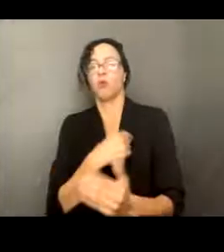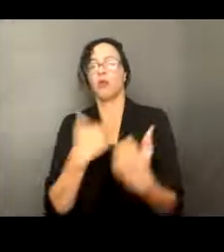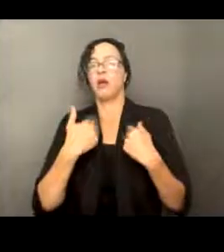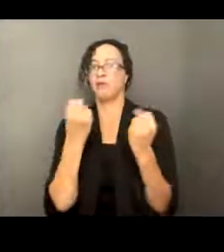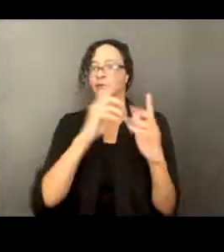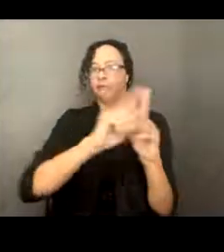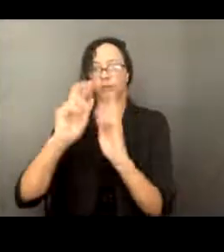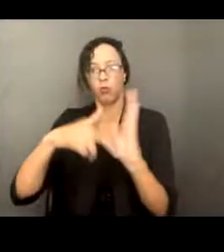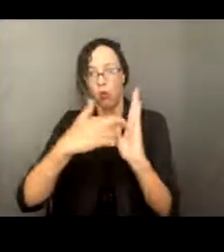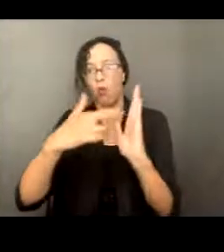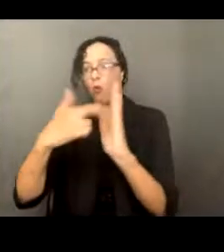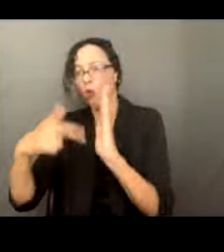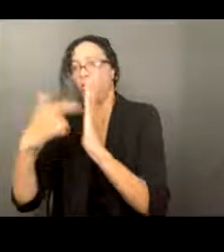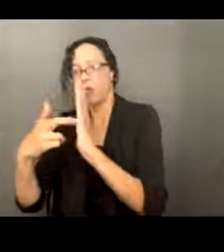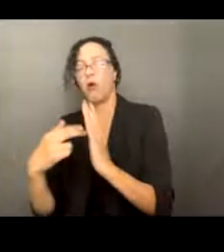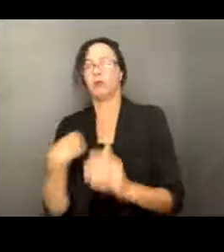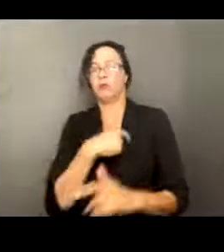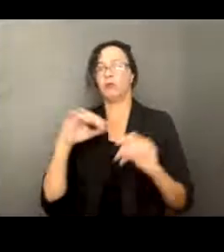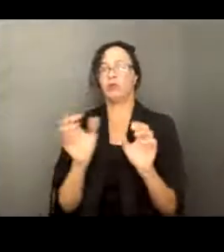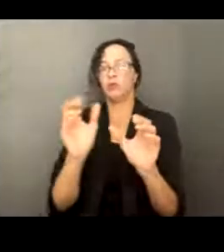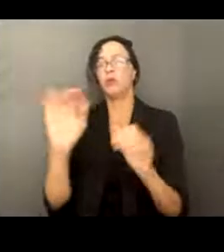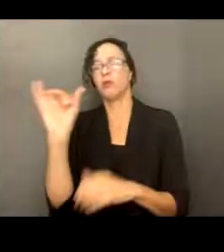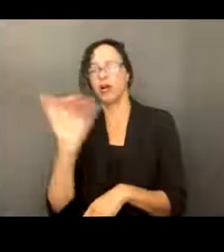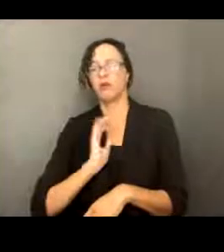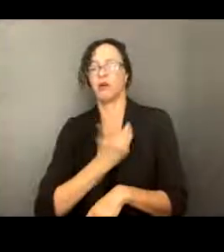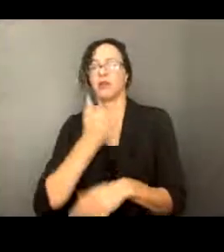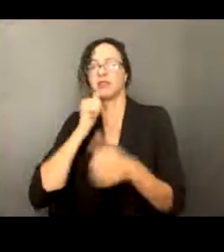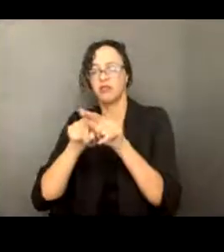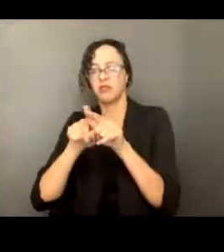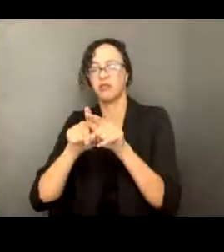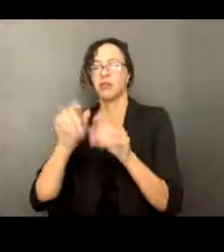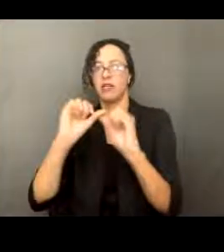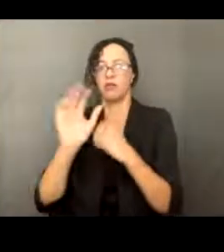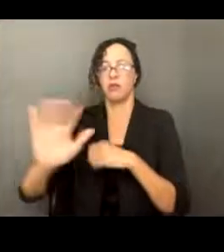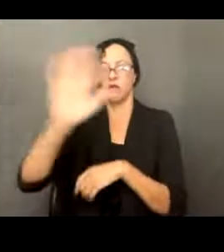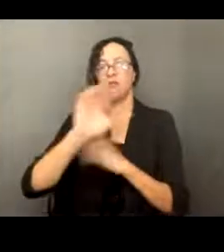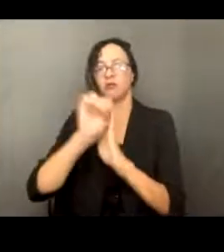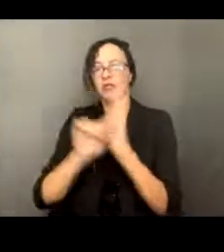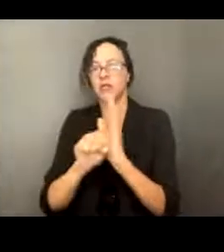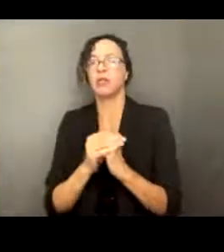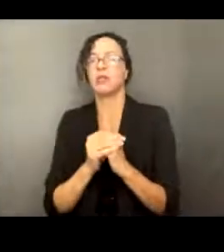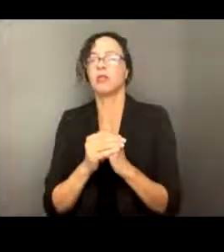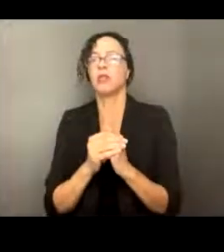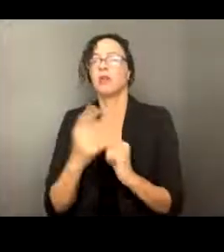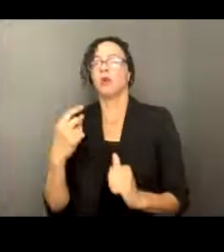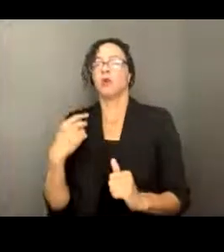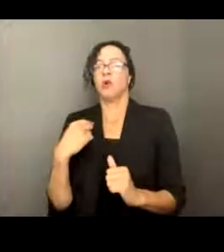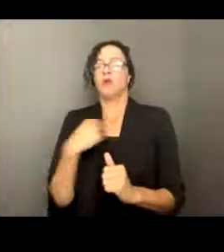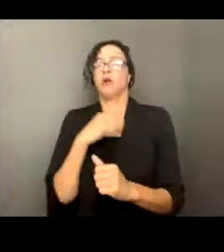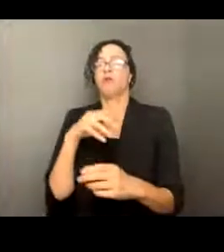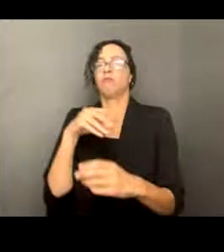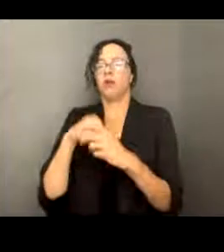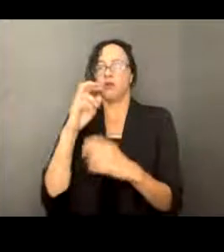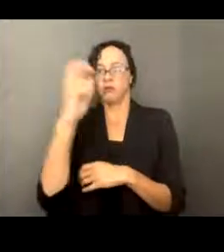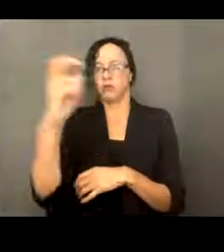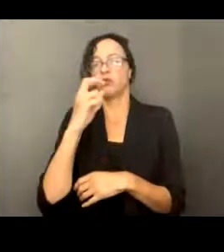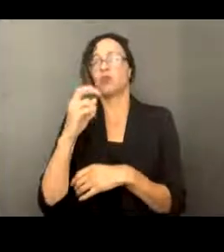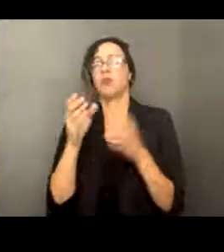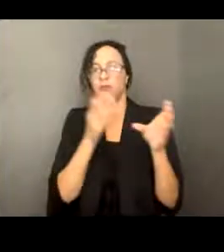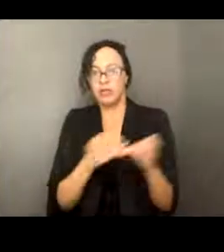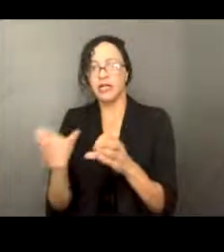sister agencies throughout the state. We are the Metropolitan Planning Organization and the Regional Transportation Planning Agency. And we work closely